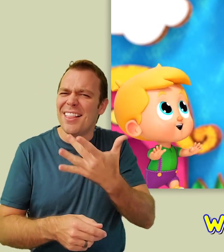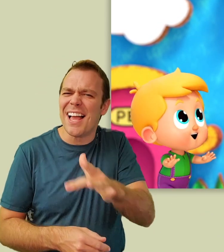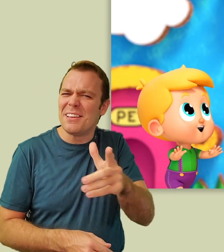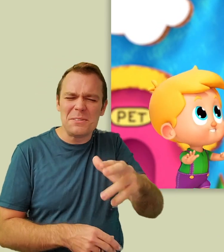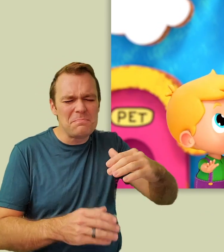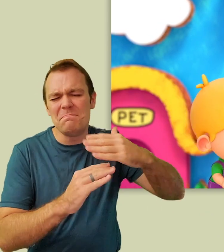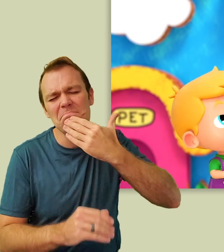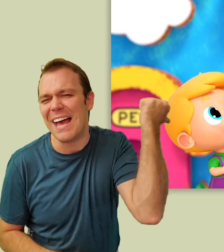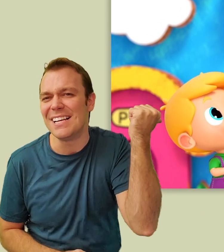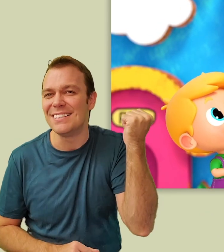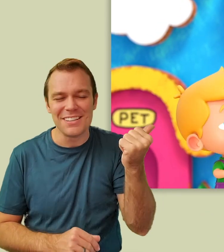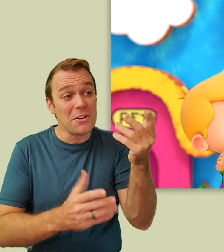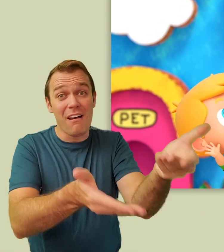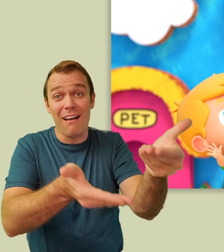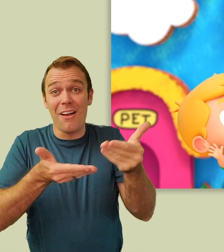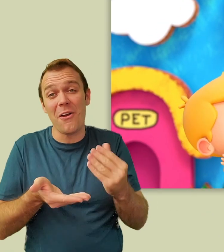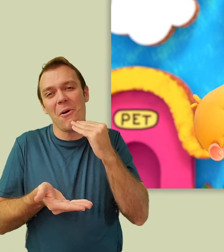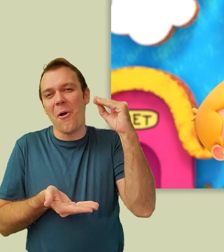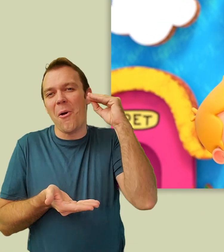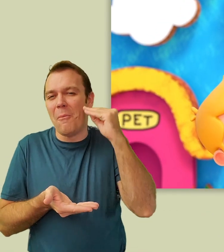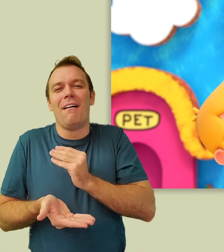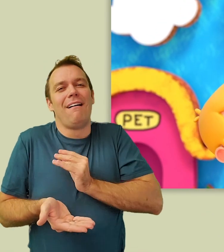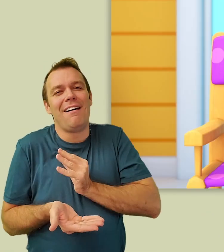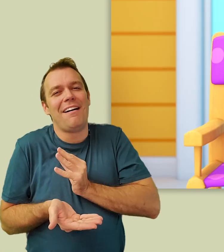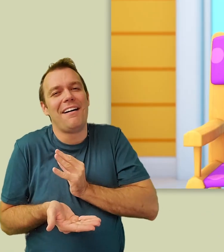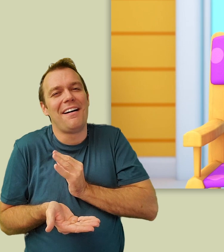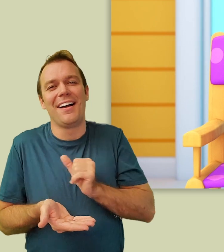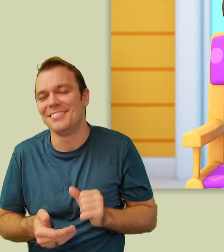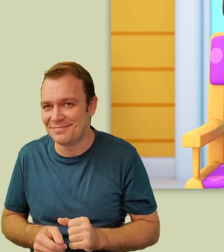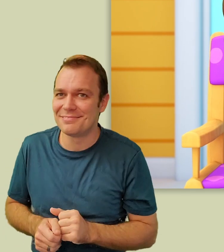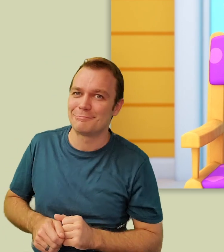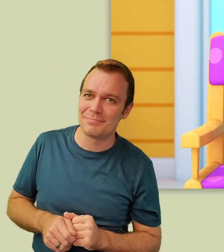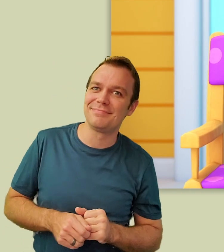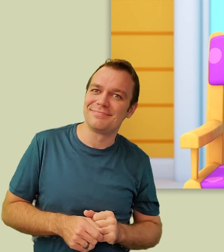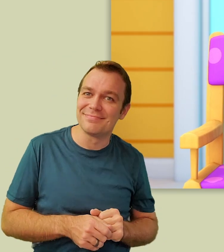the best. I'm so glad that we took you home.